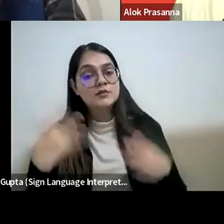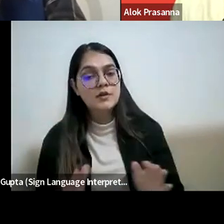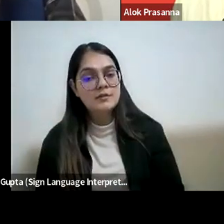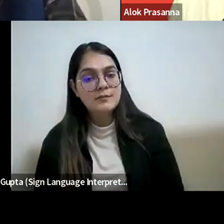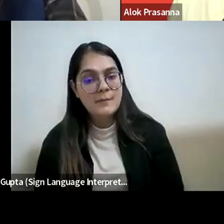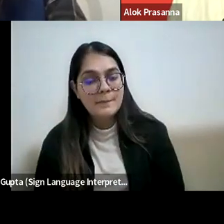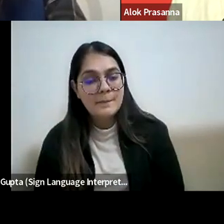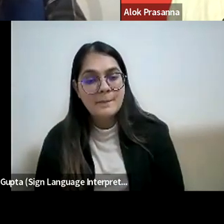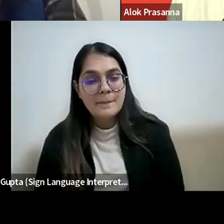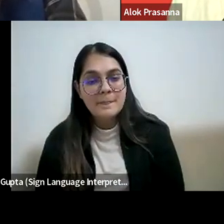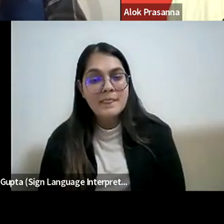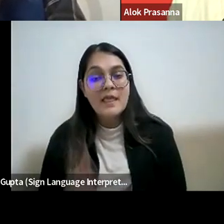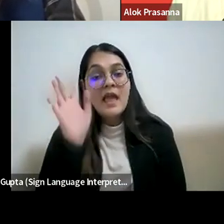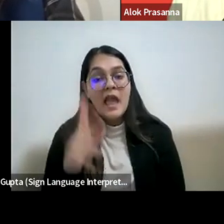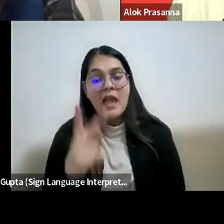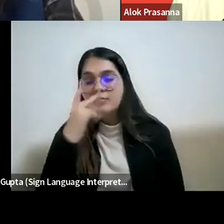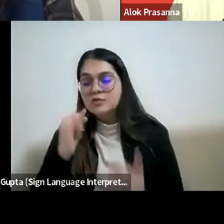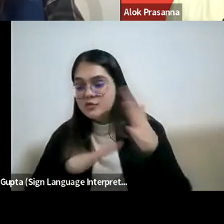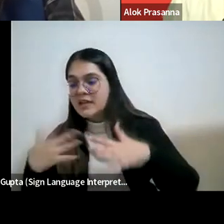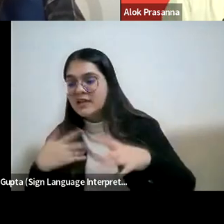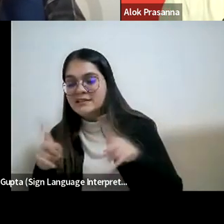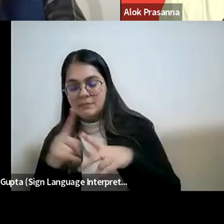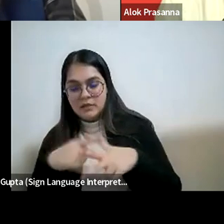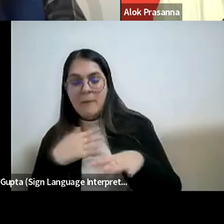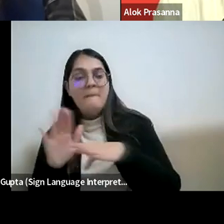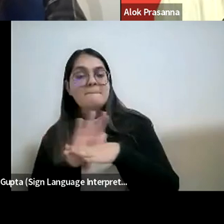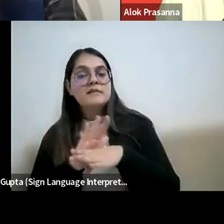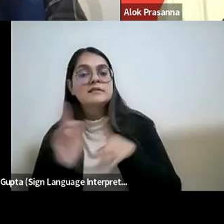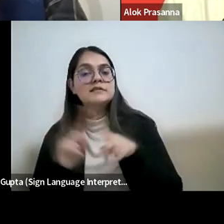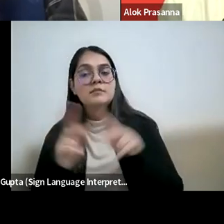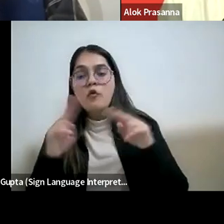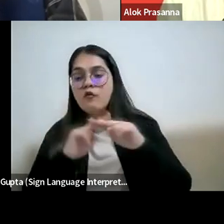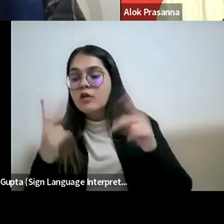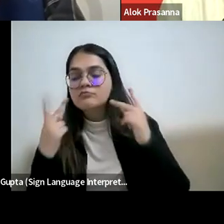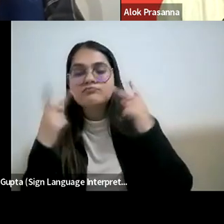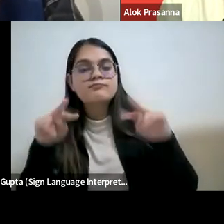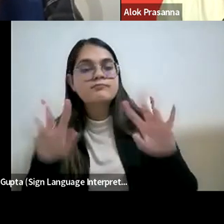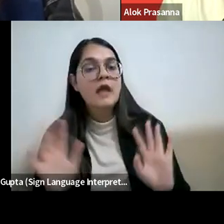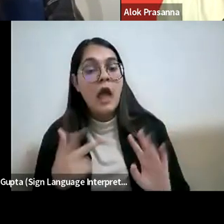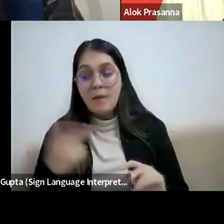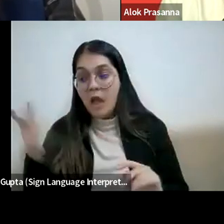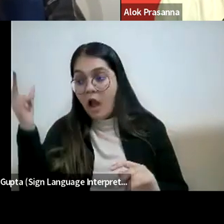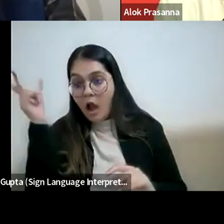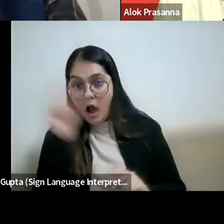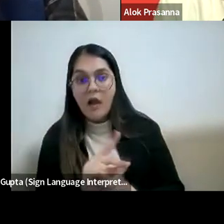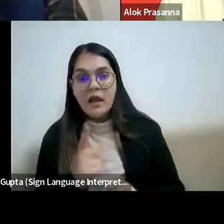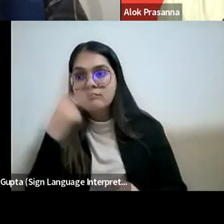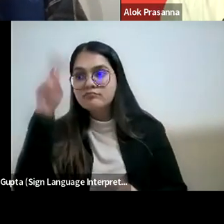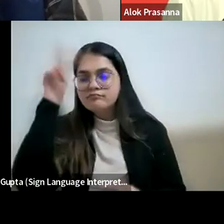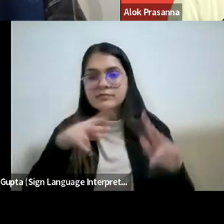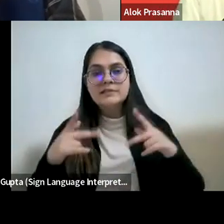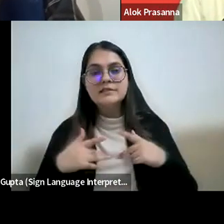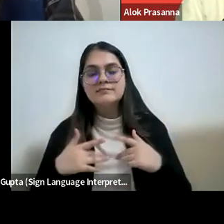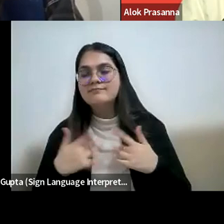you or take you away from society. And it is very heartening to be reliving, having retired and